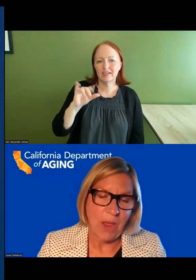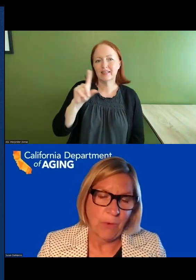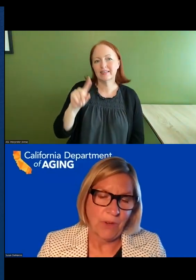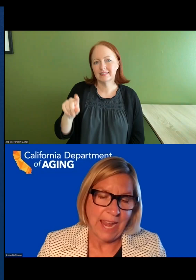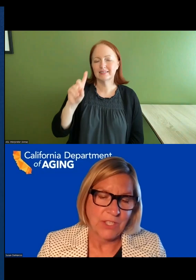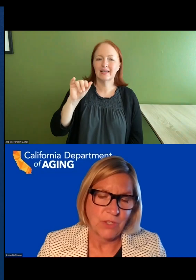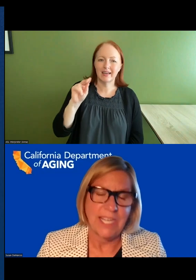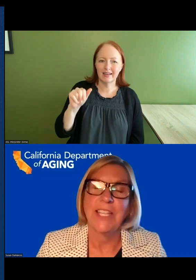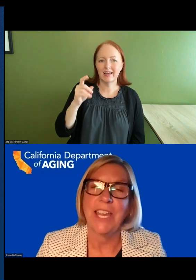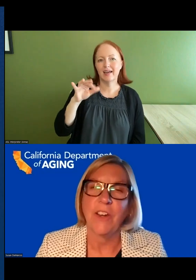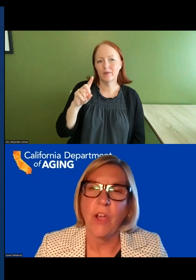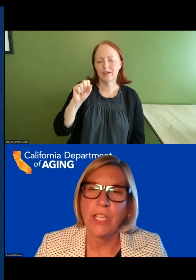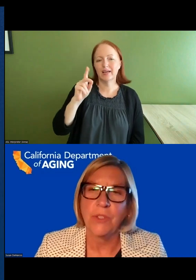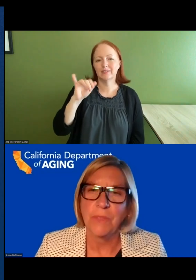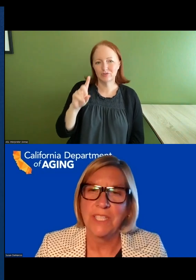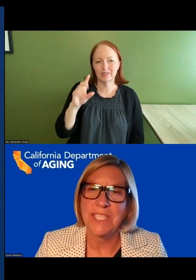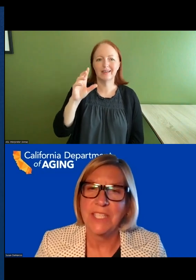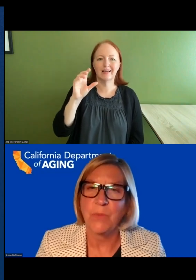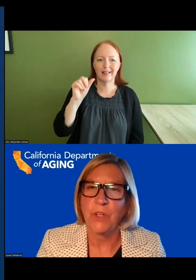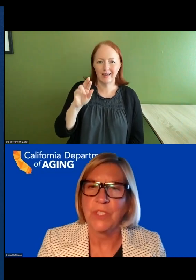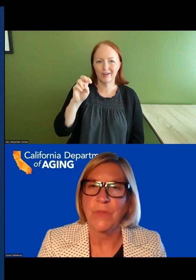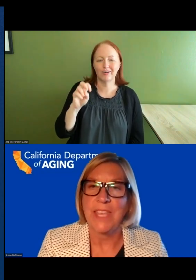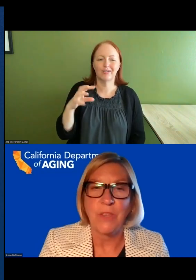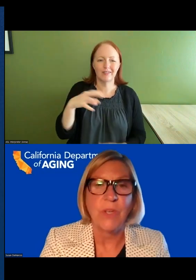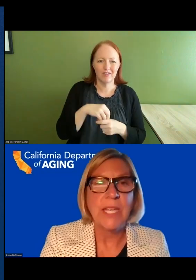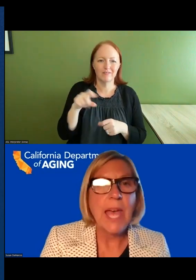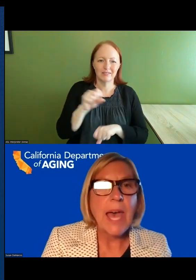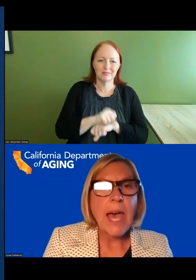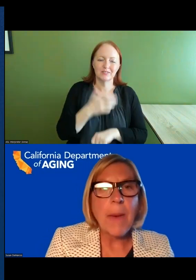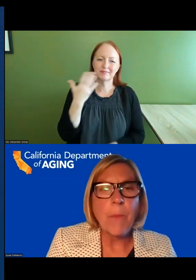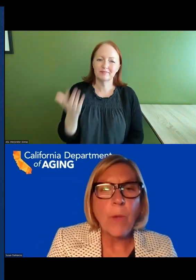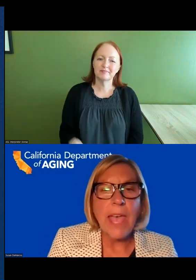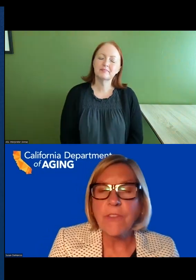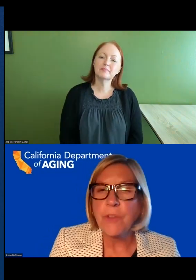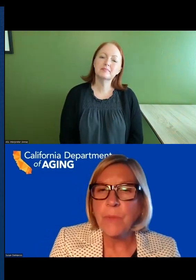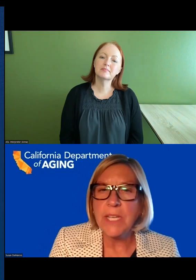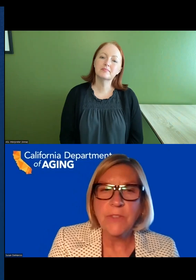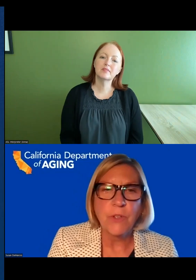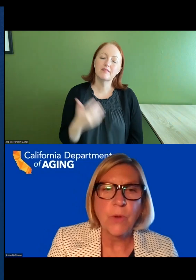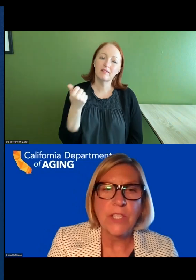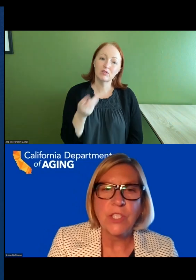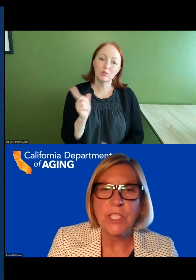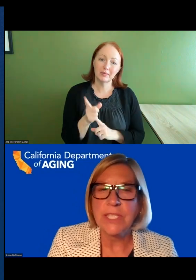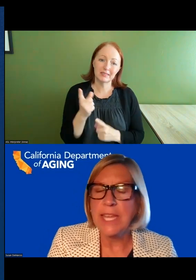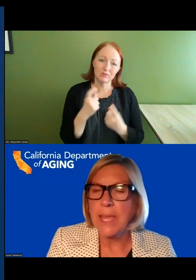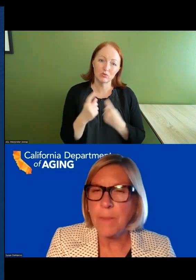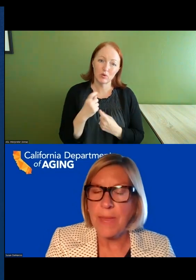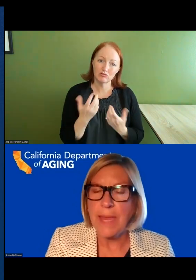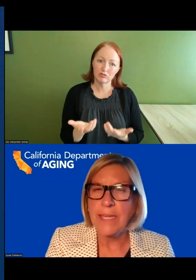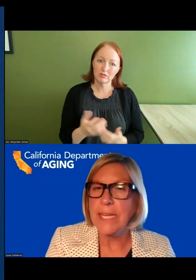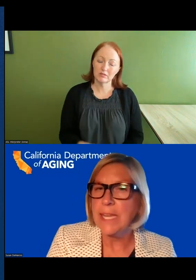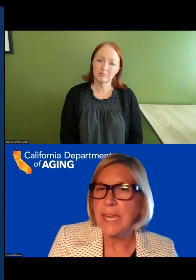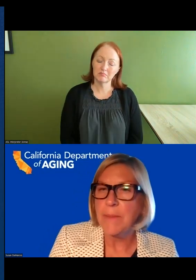Diana, Howard, Astrid, and Claire all contributed to this work. So thank you. We have a few minutes for questions,